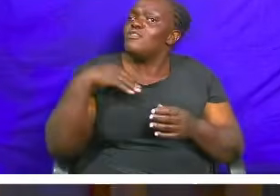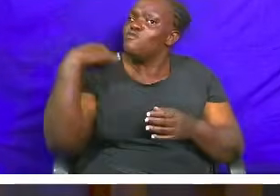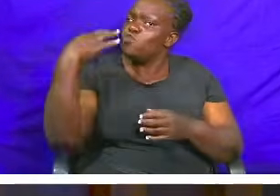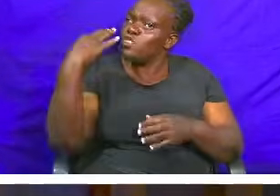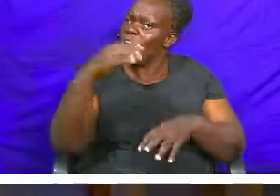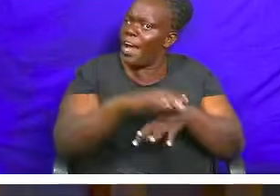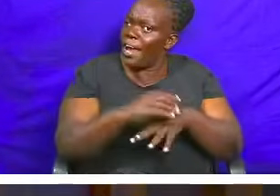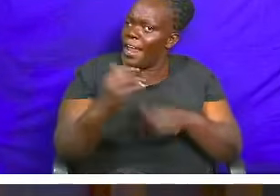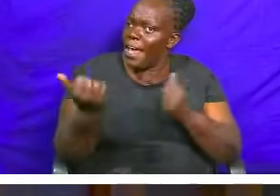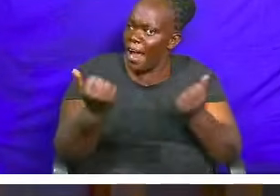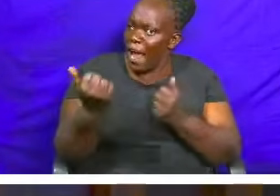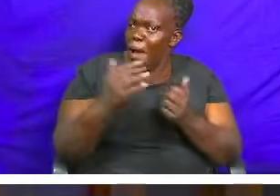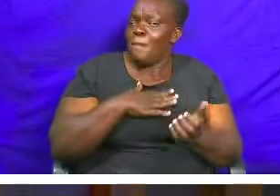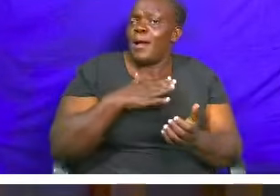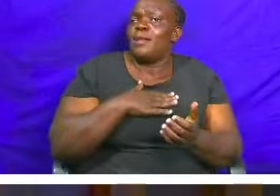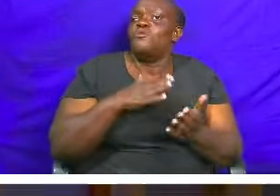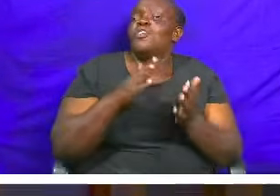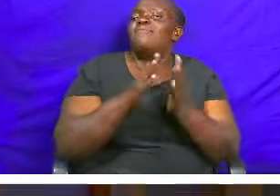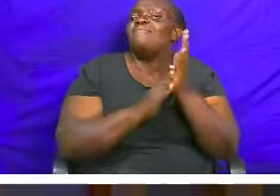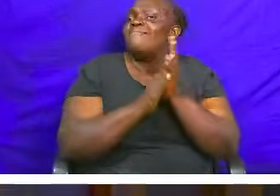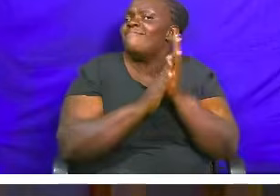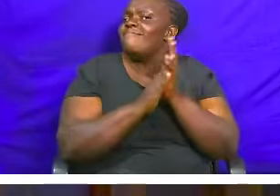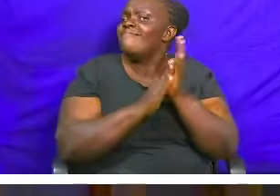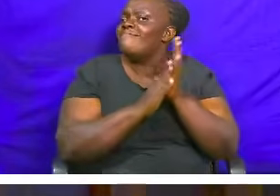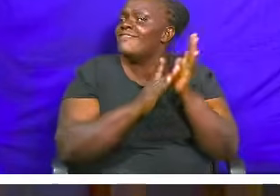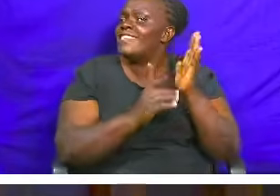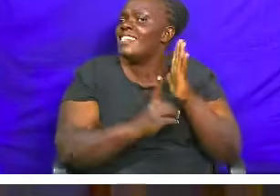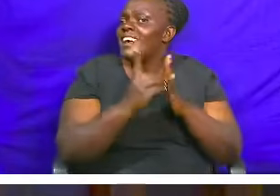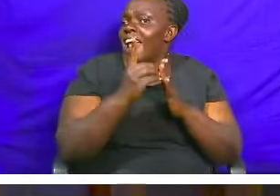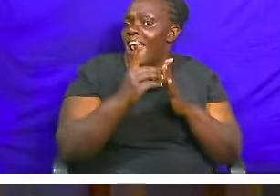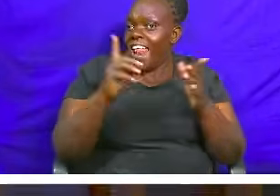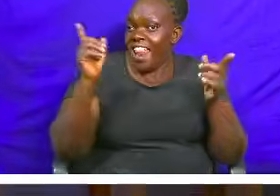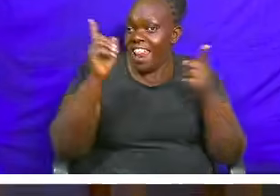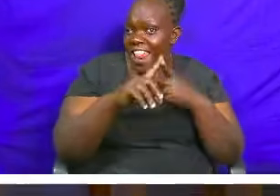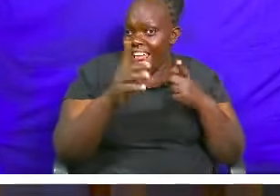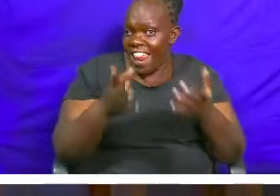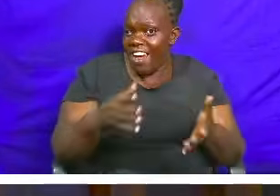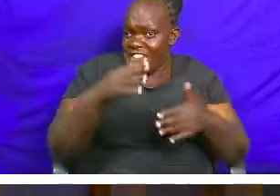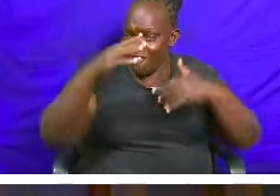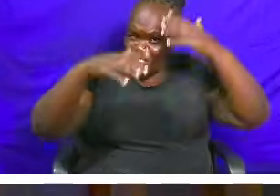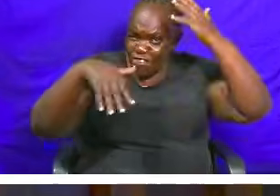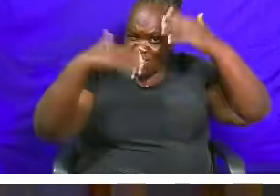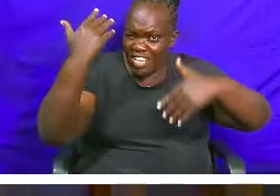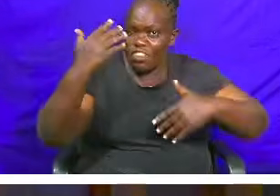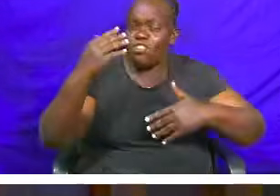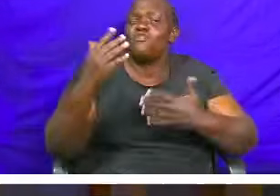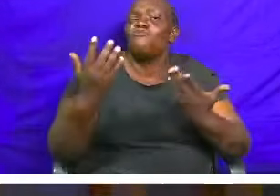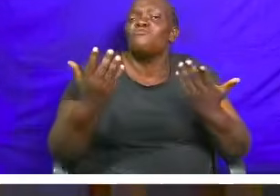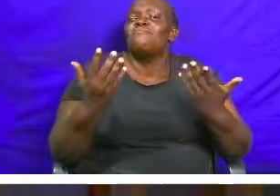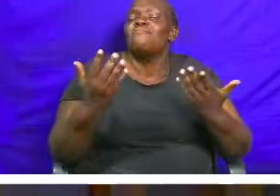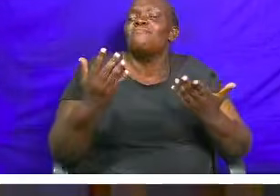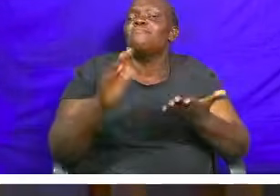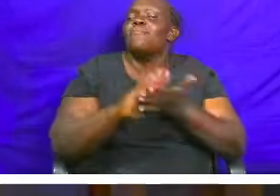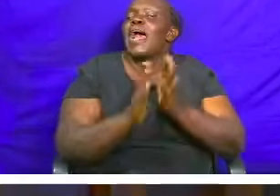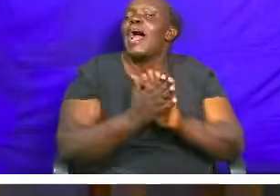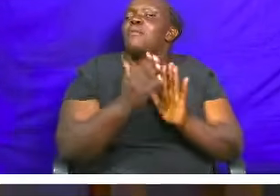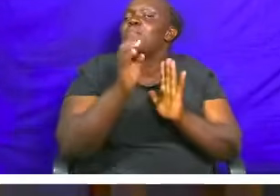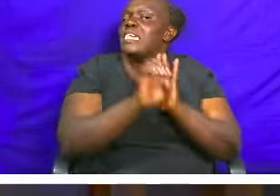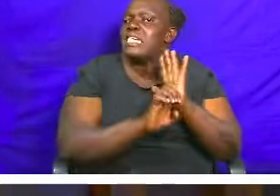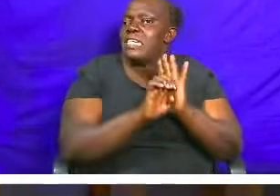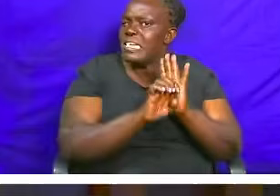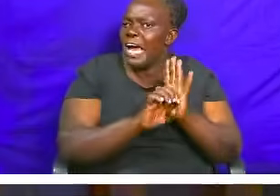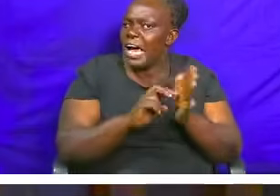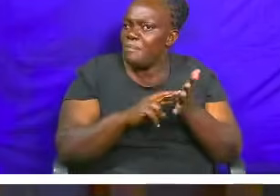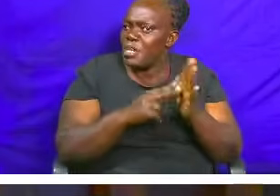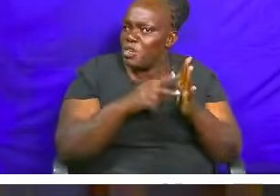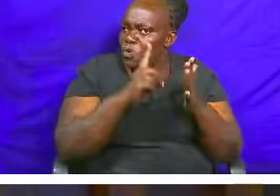with time, the interest developed until now I got to my professional career of being an engineer. So that is to mean that